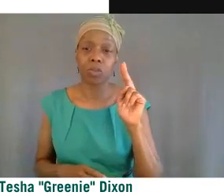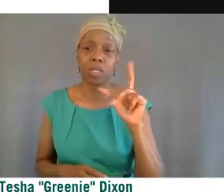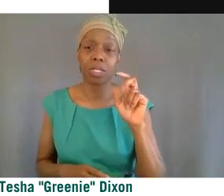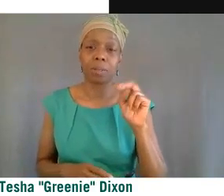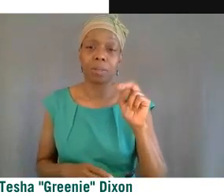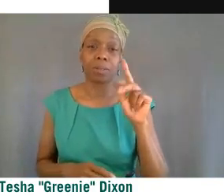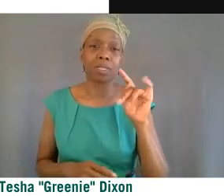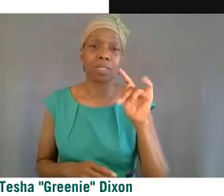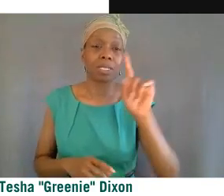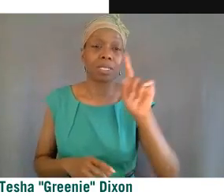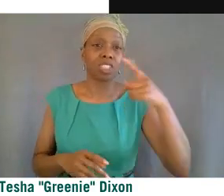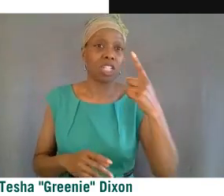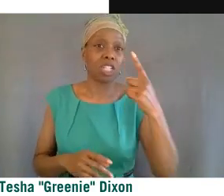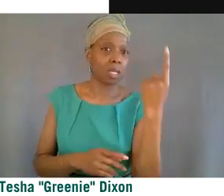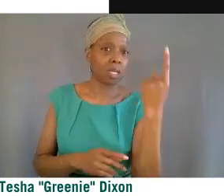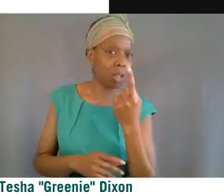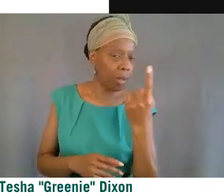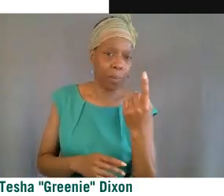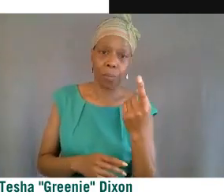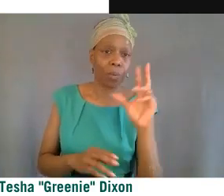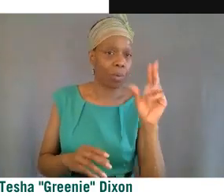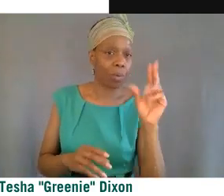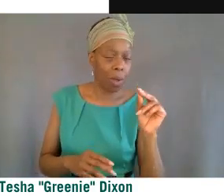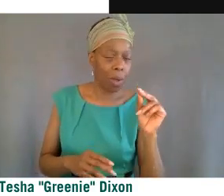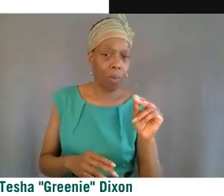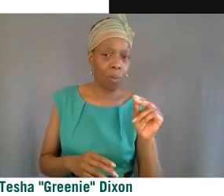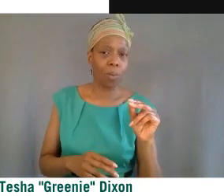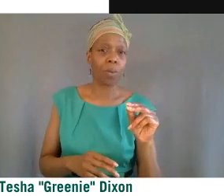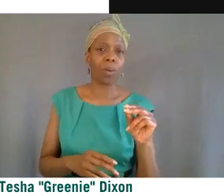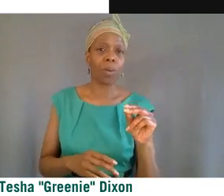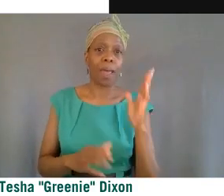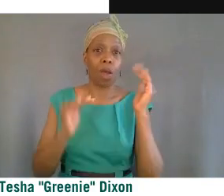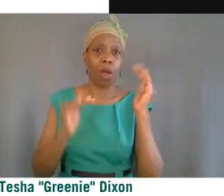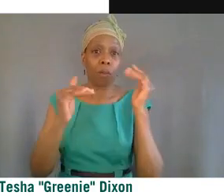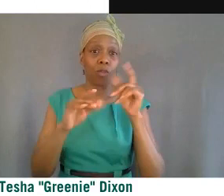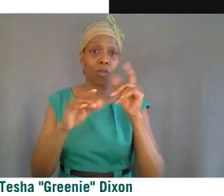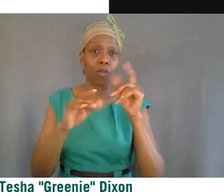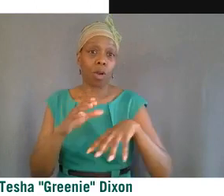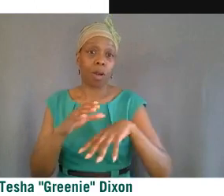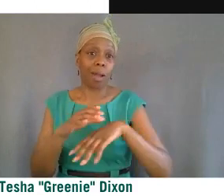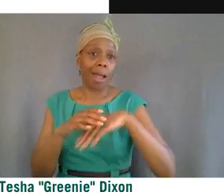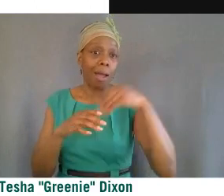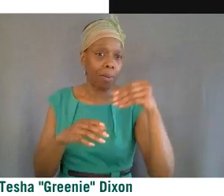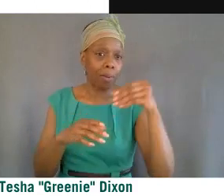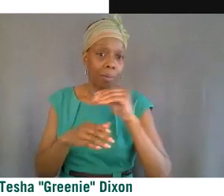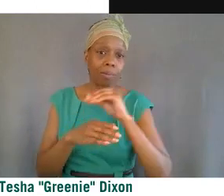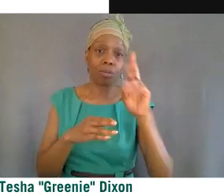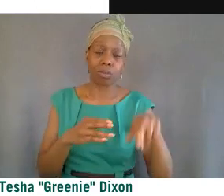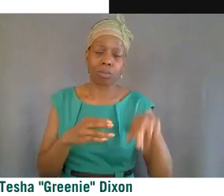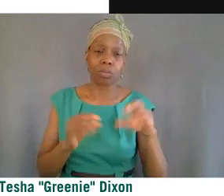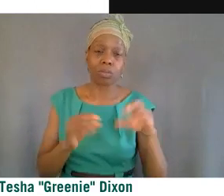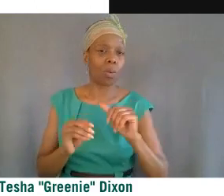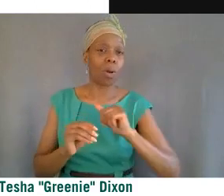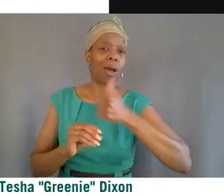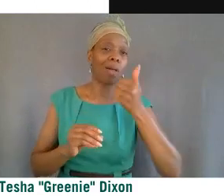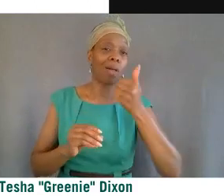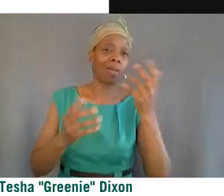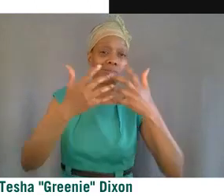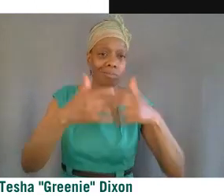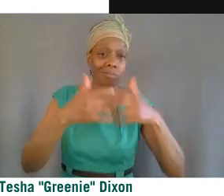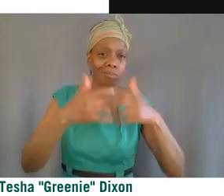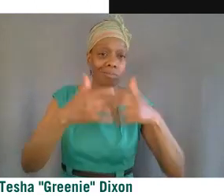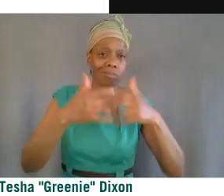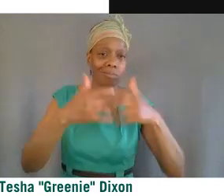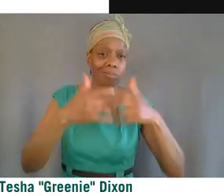solely use this and then hope for an outcome. There is so many other combinations of different things that would then be used too. Because we've had